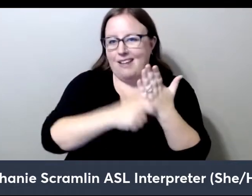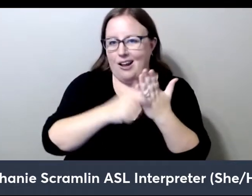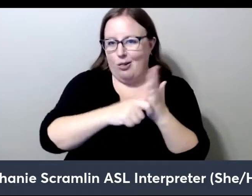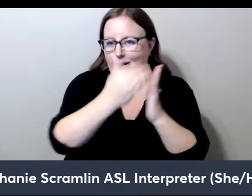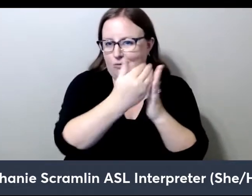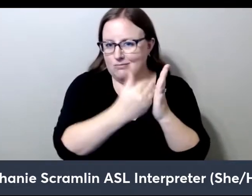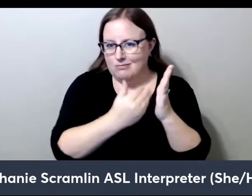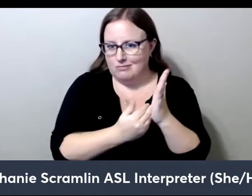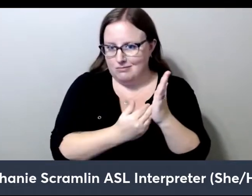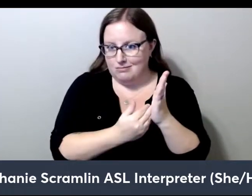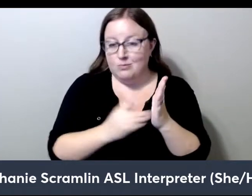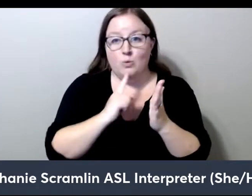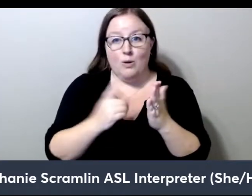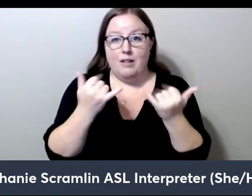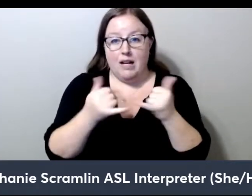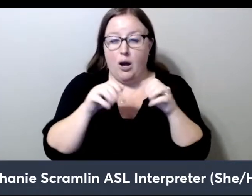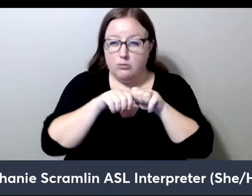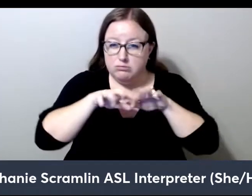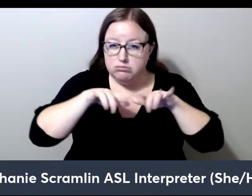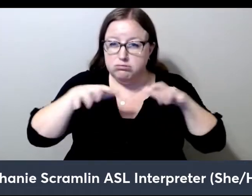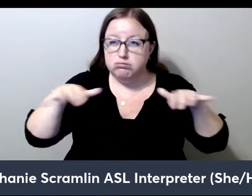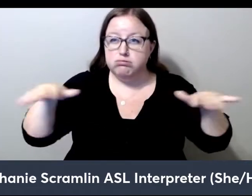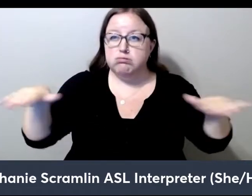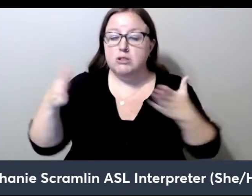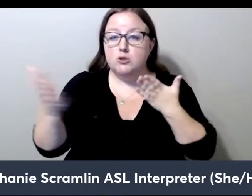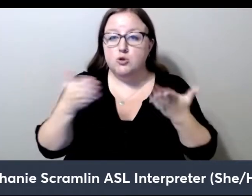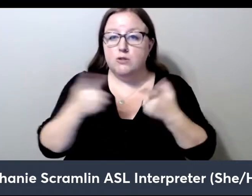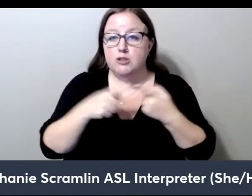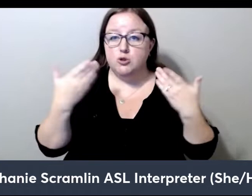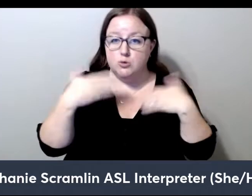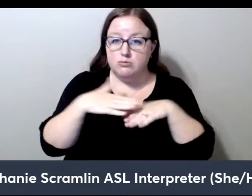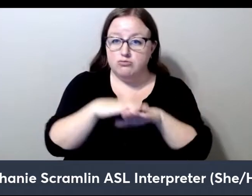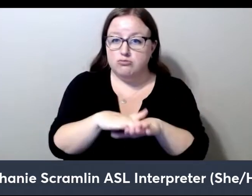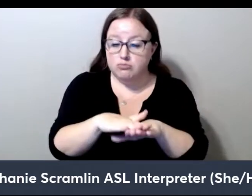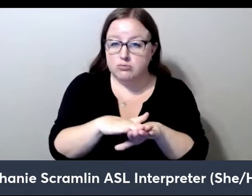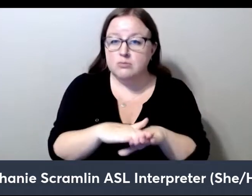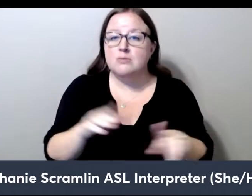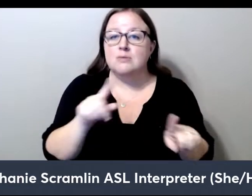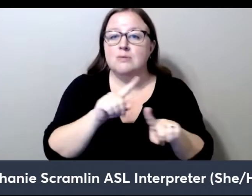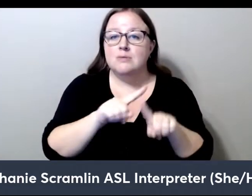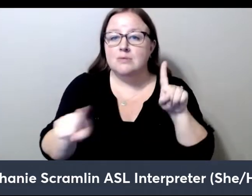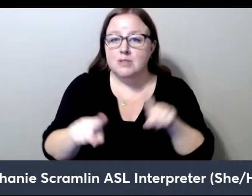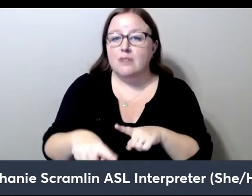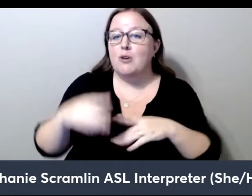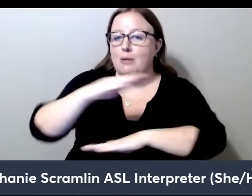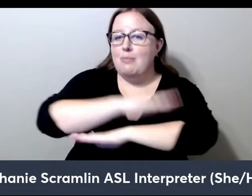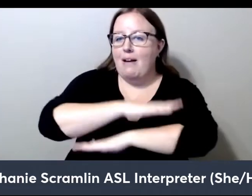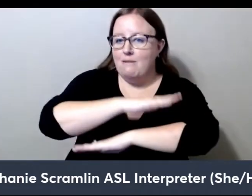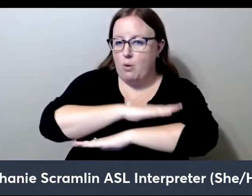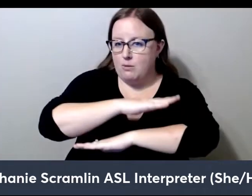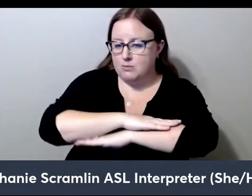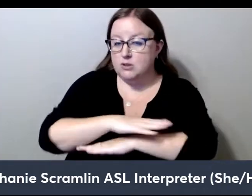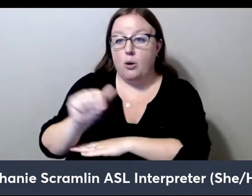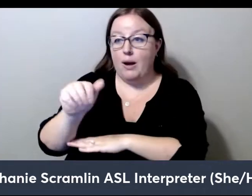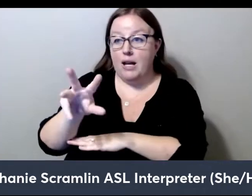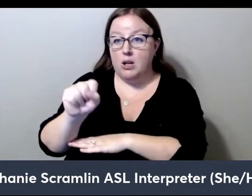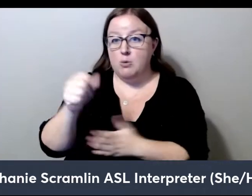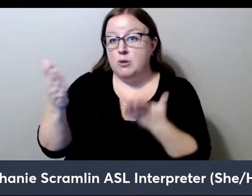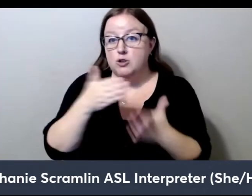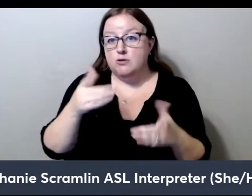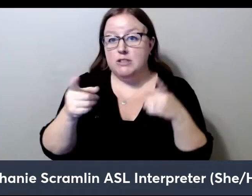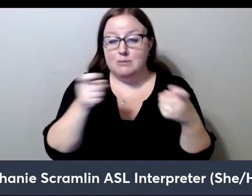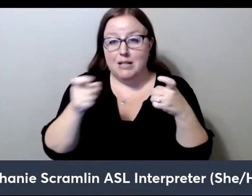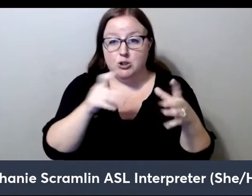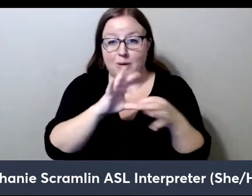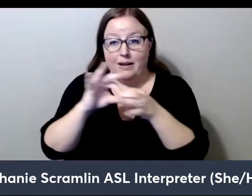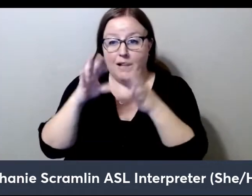expanded the service to integrate with different ISV platforms. So what AWS Service Management Connector